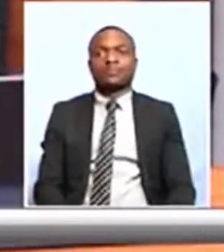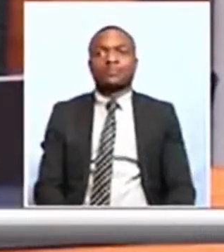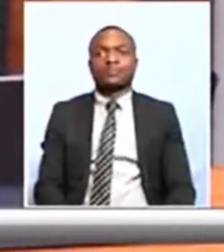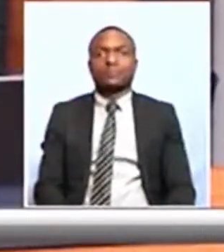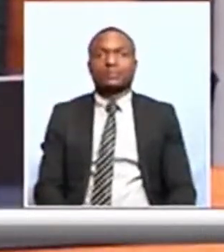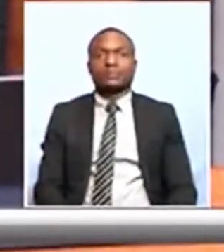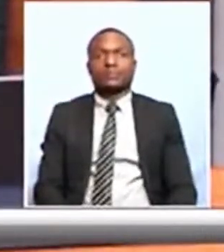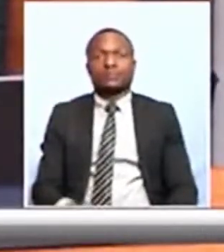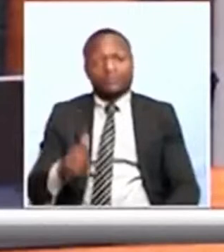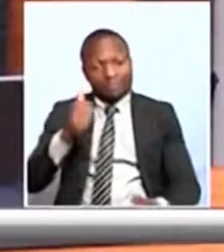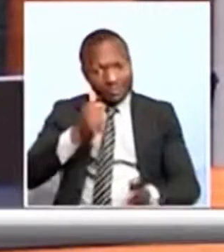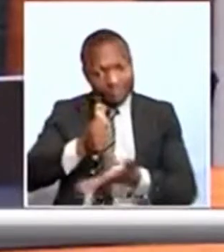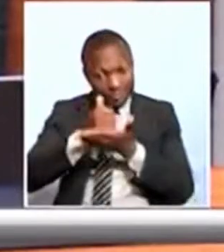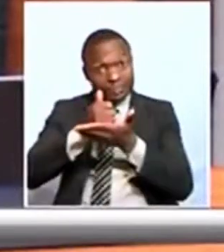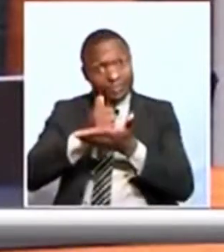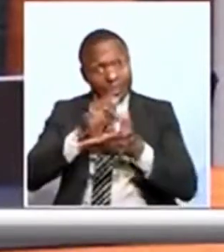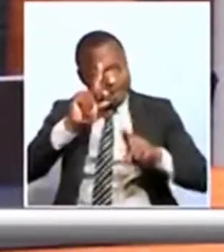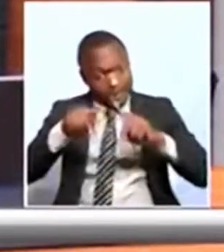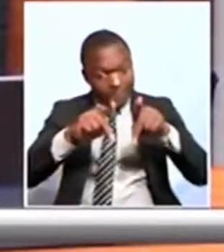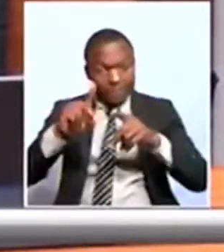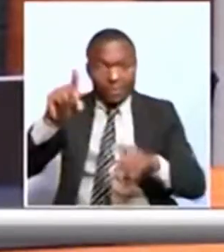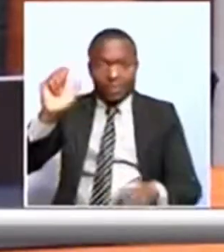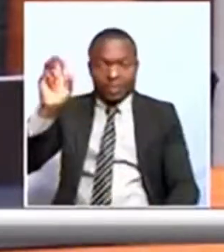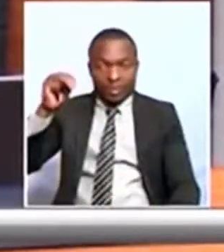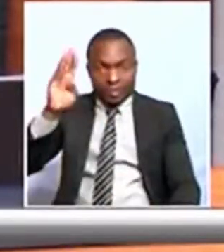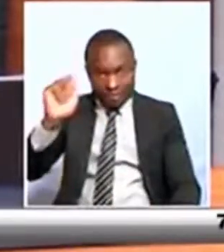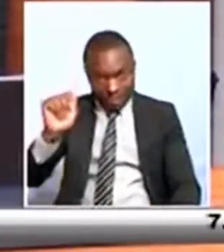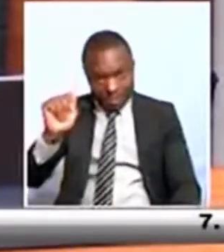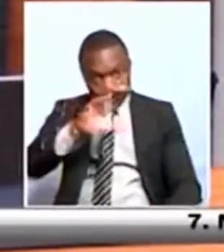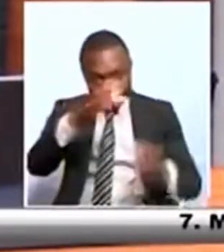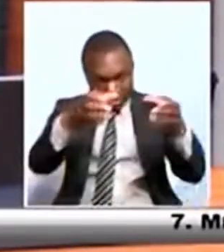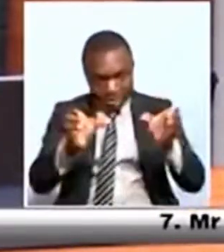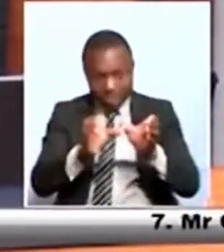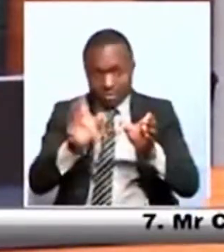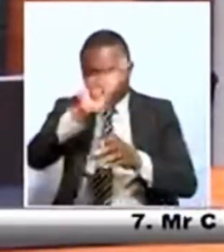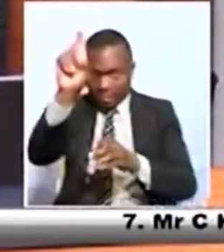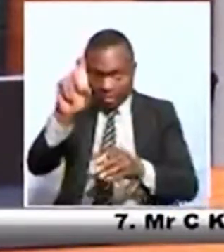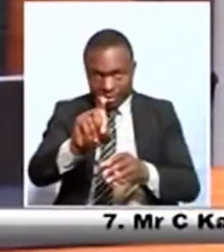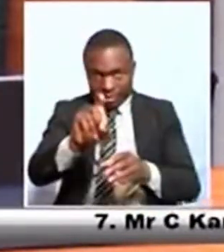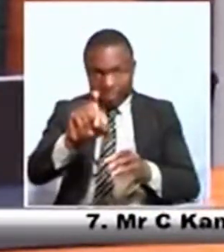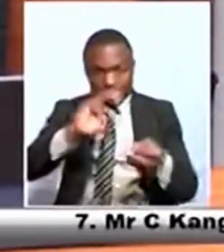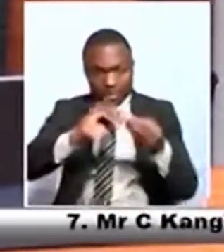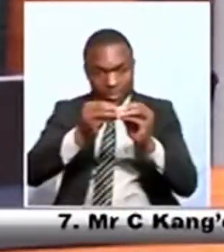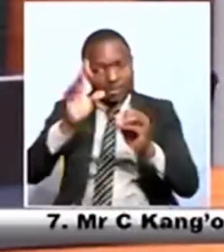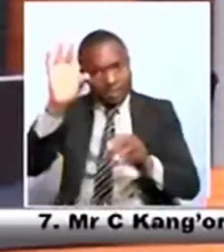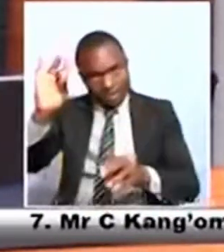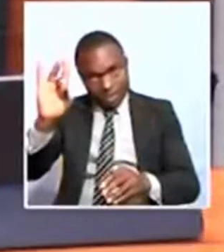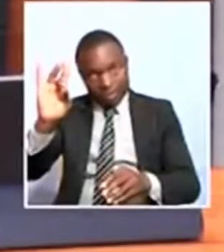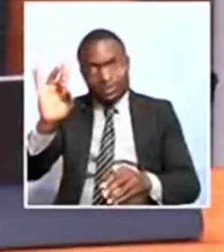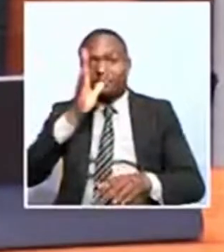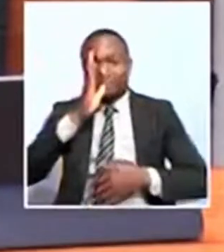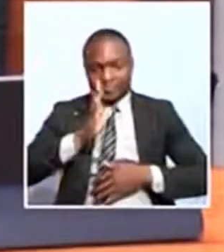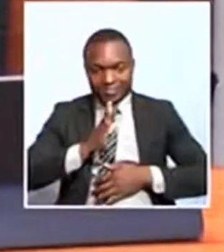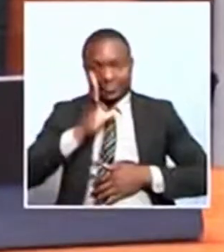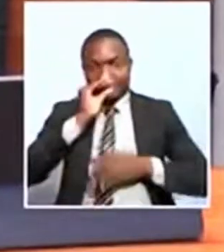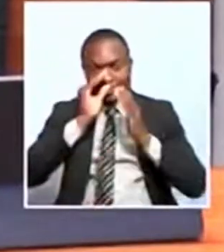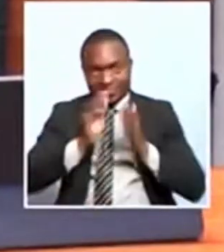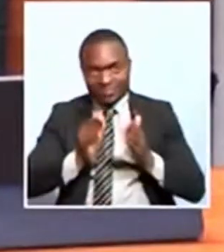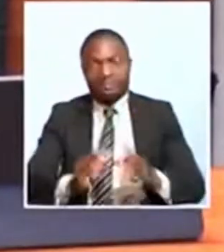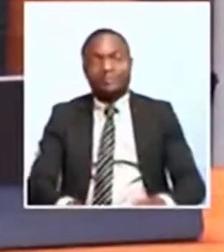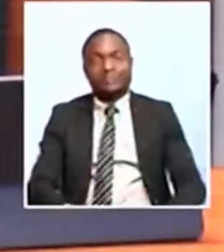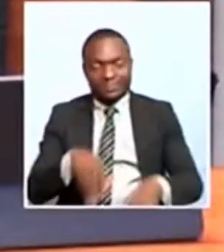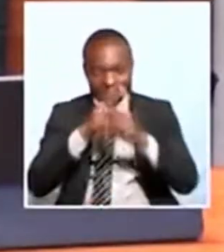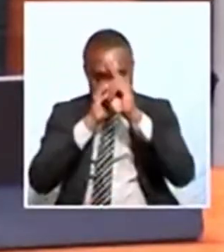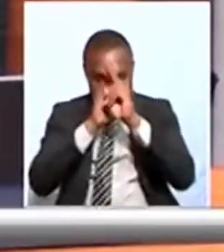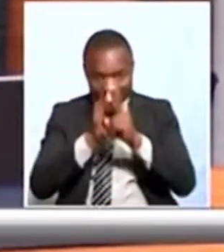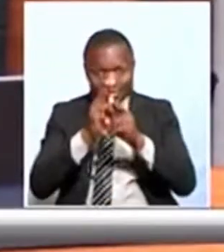On behalf of the good people of Pemba constituency, question 8, Madam Speaker. The